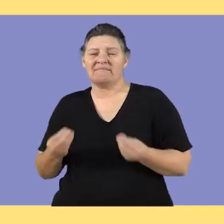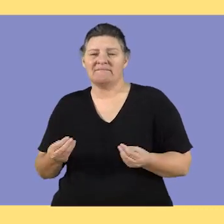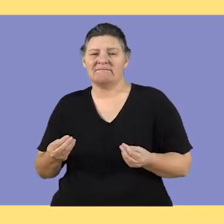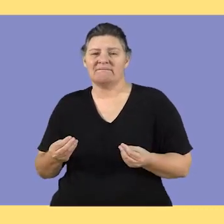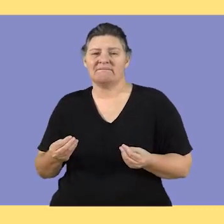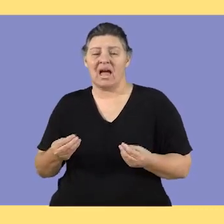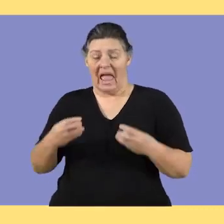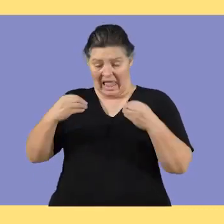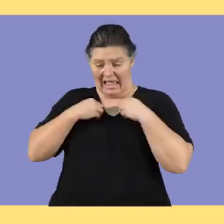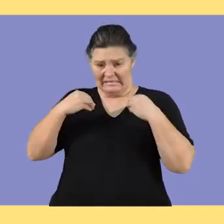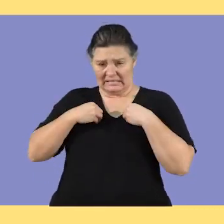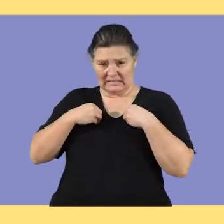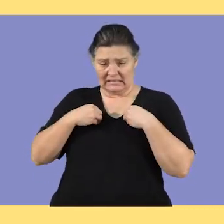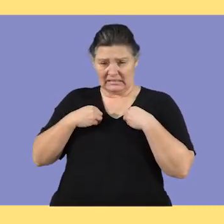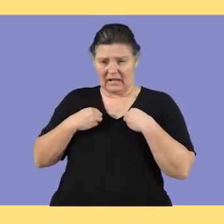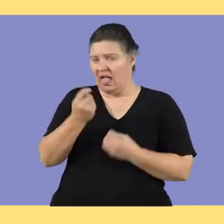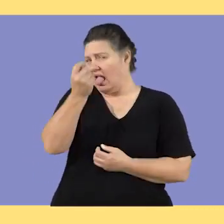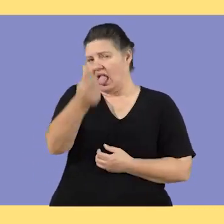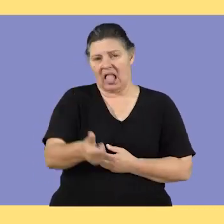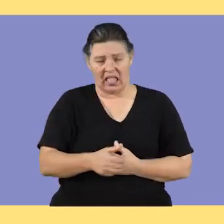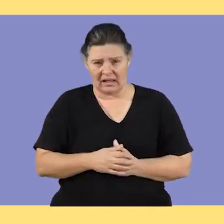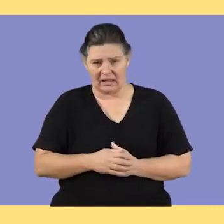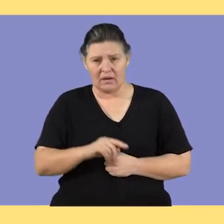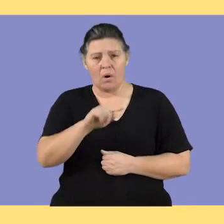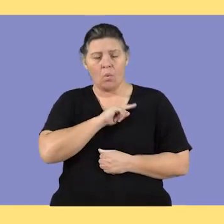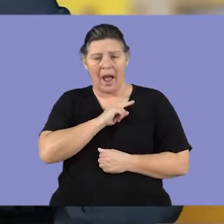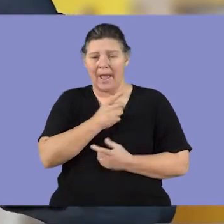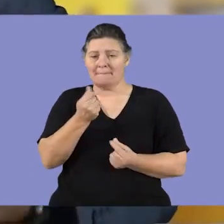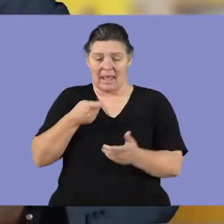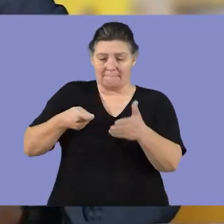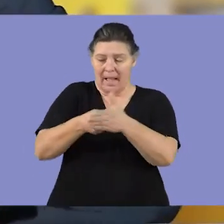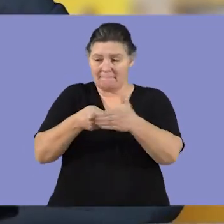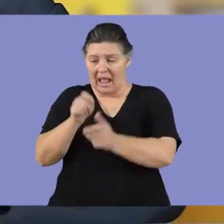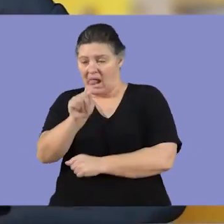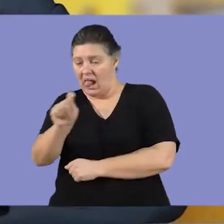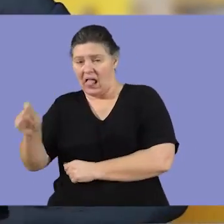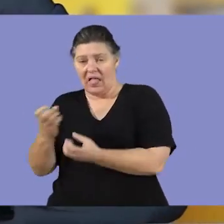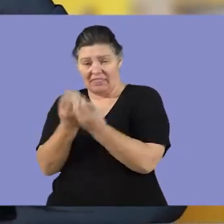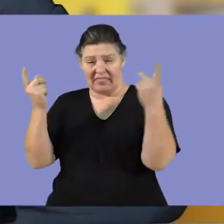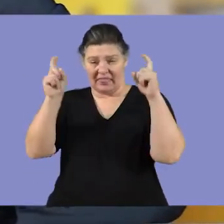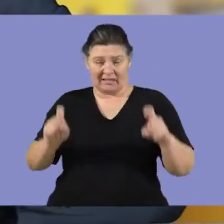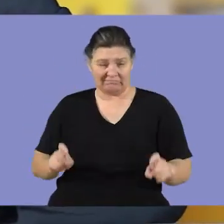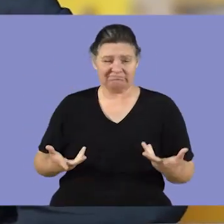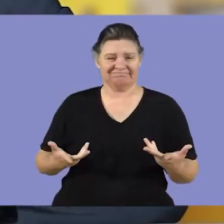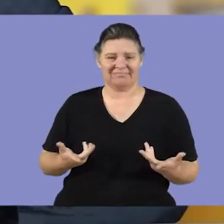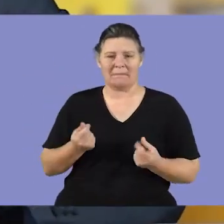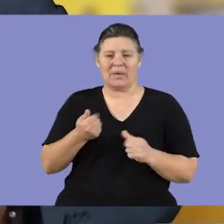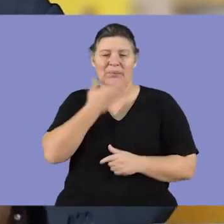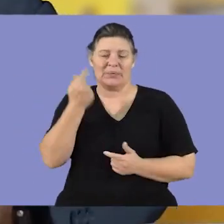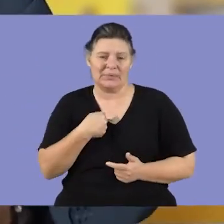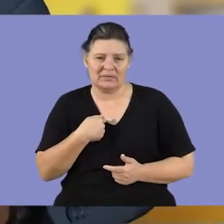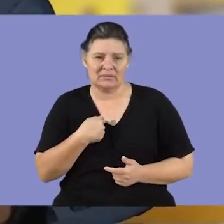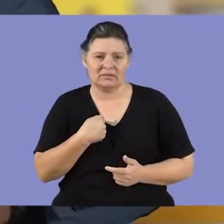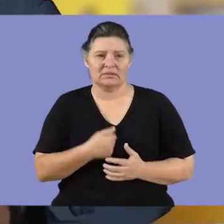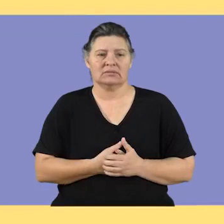normally have very few assets, all right, because they don't have the capital to have much assets. The selling